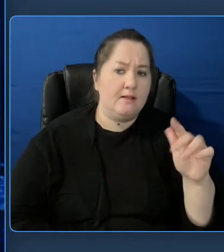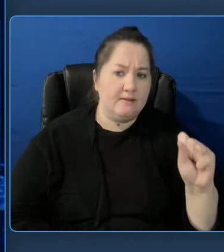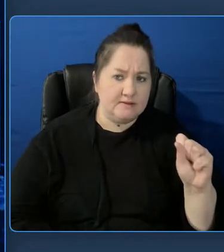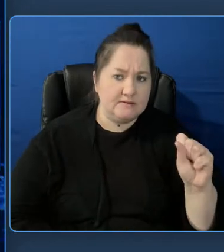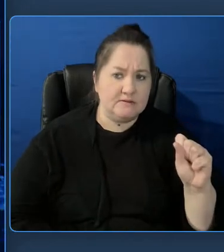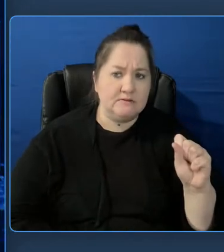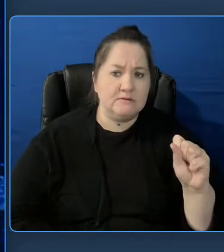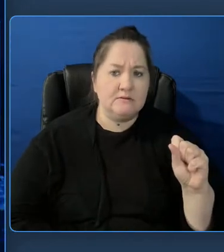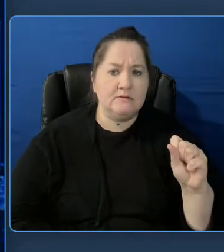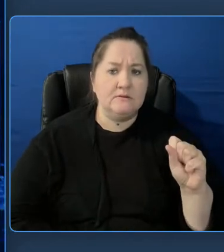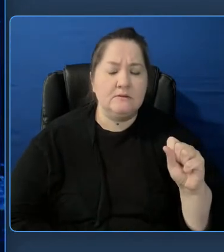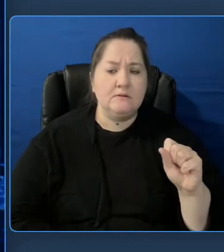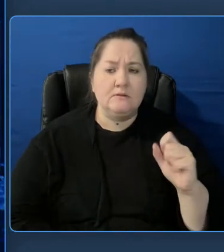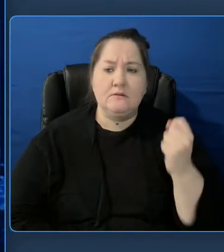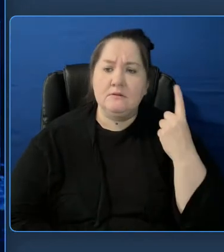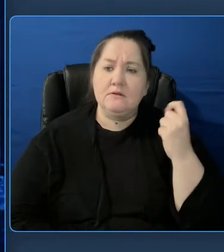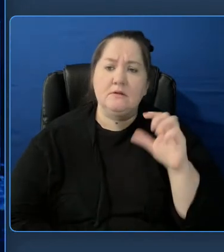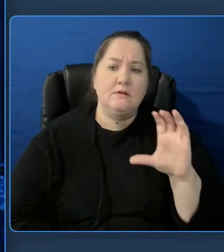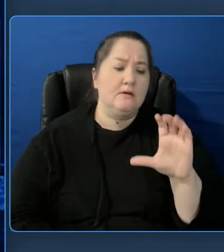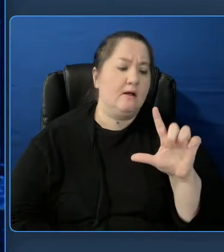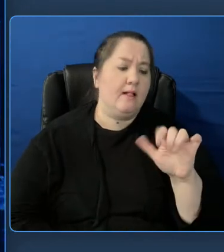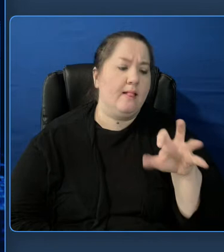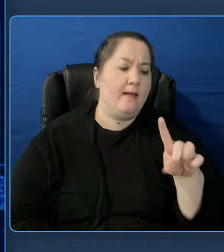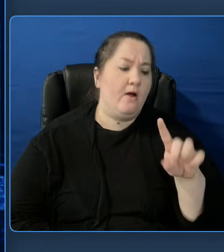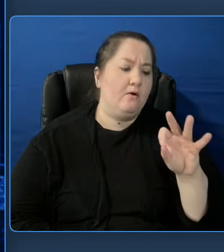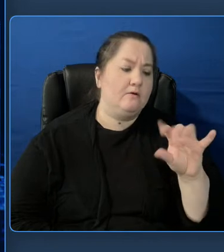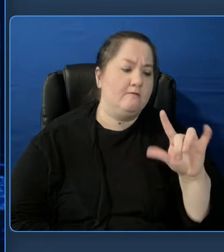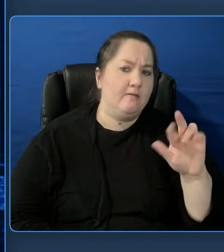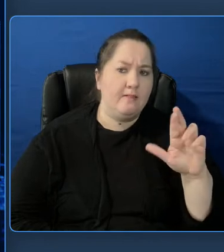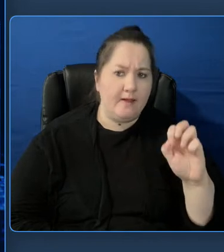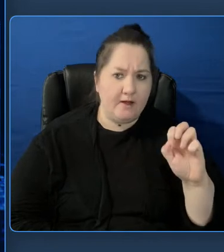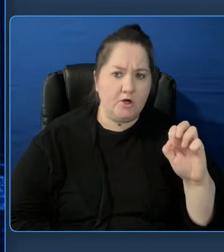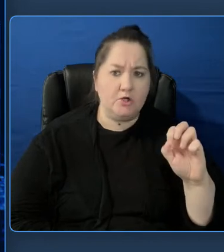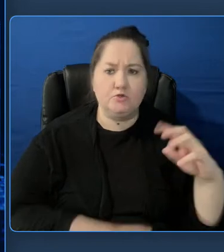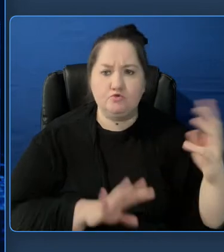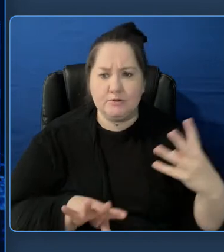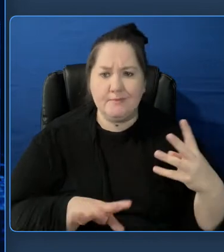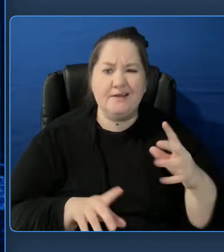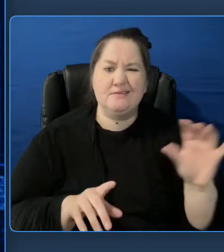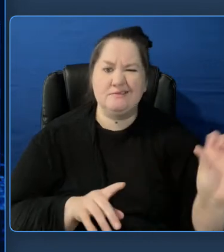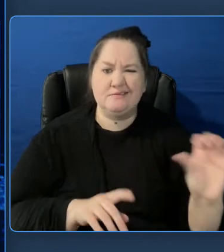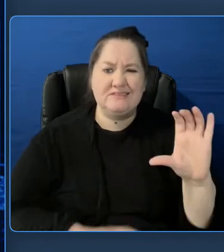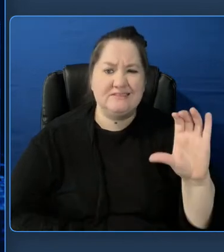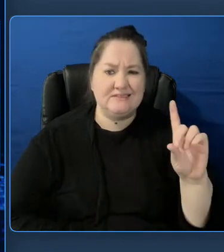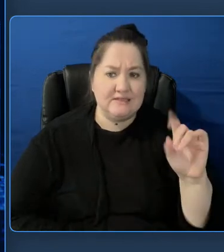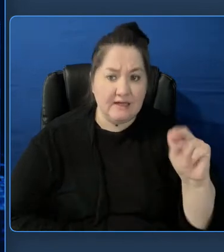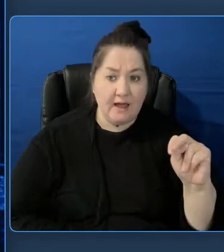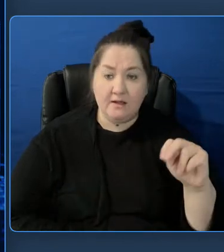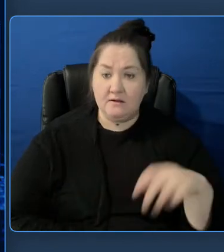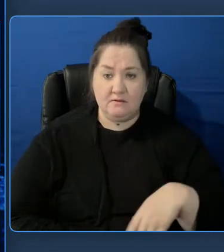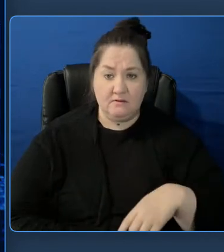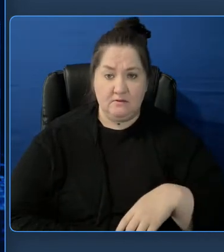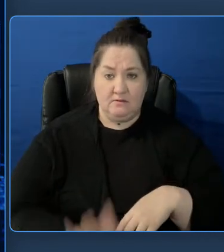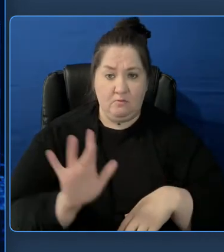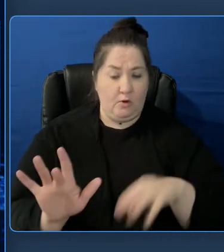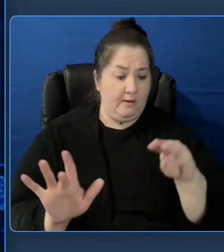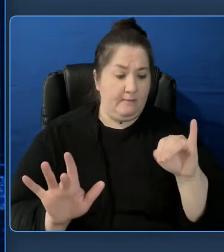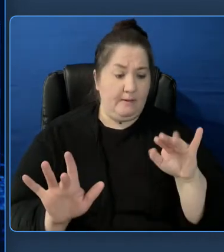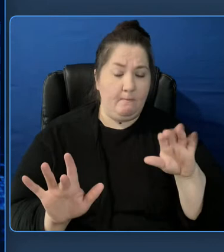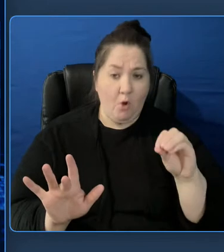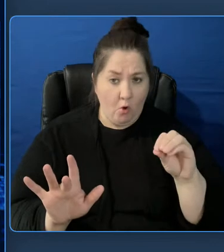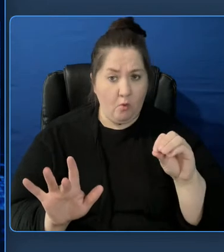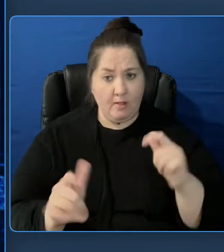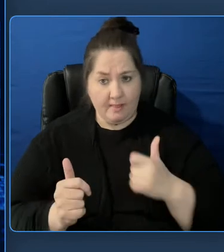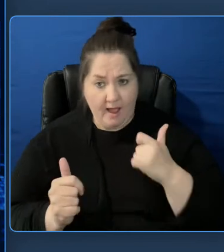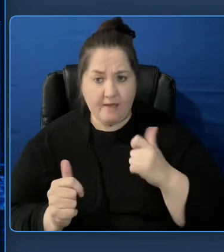Carmichael, Douglas wants to know, how would you use Cloudflare Stream and similar CDNs? Would you just point Mimo Live or